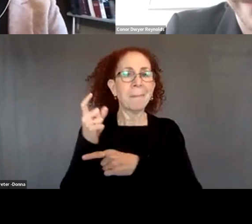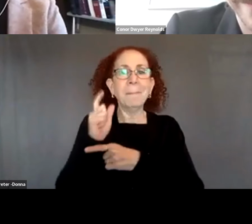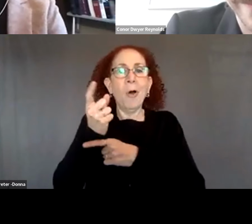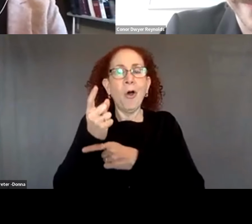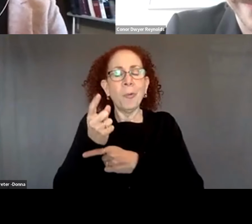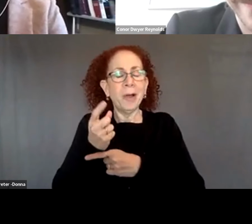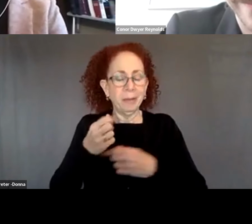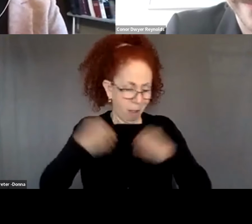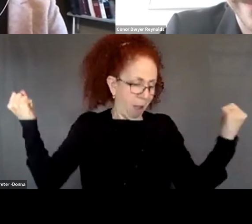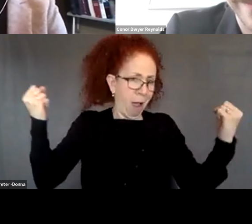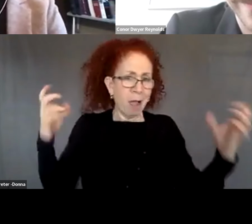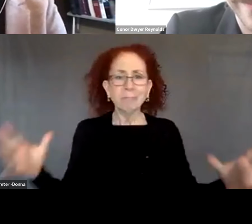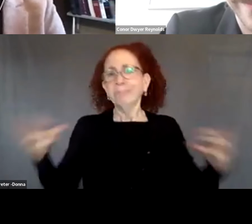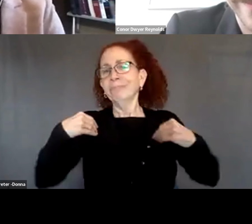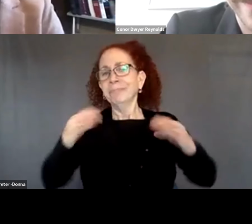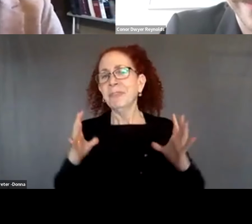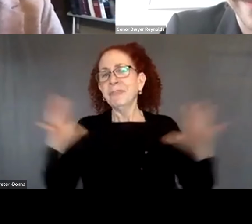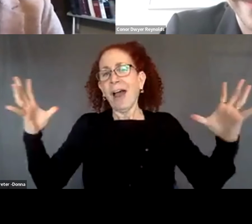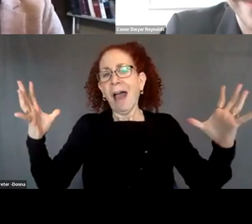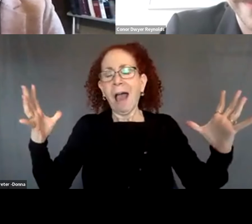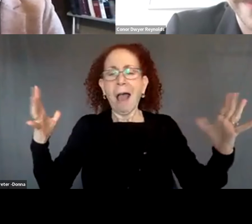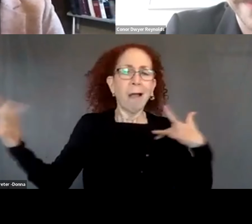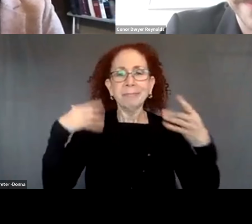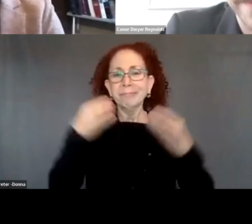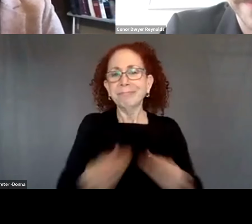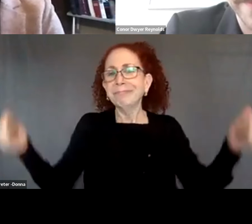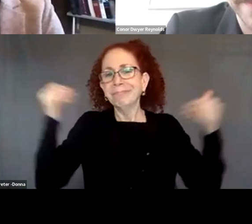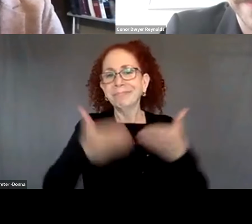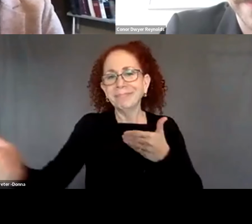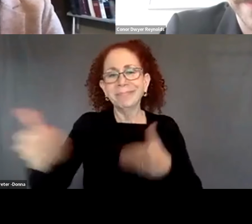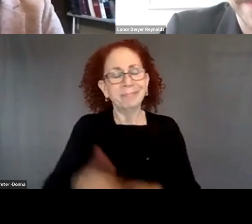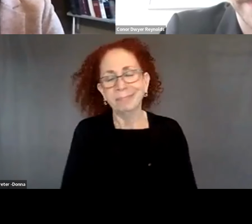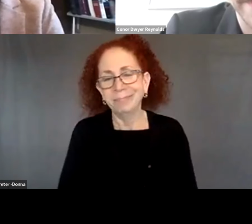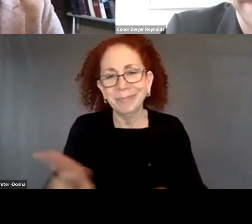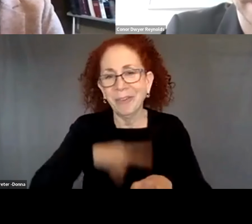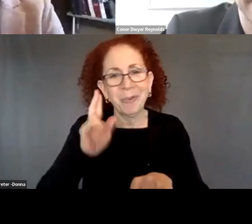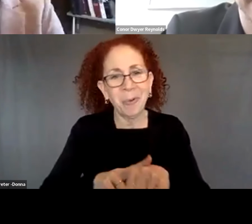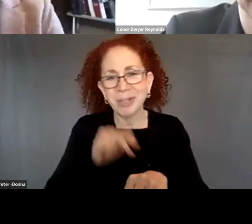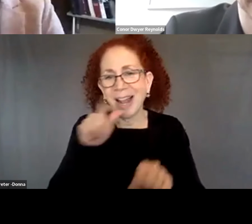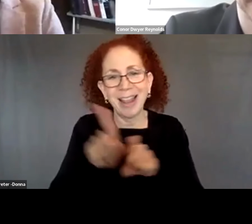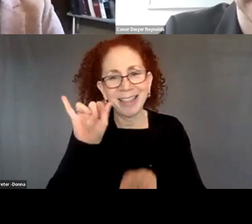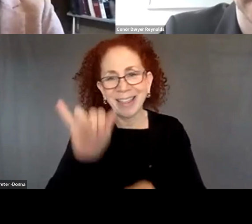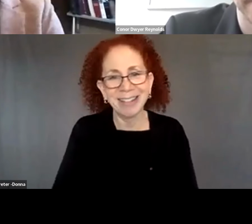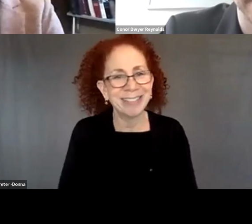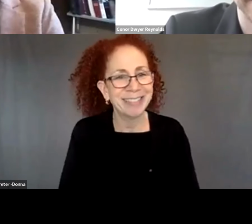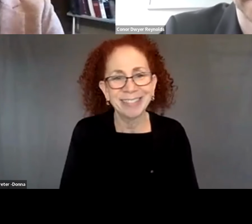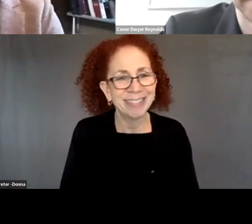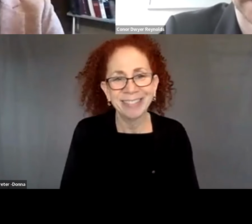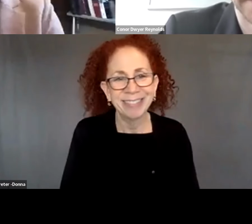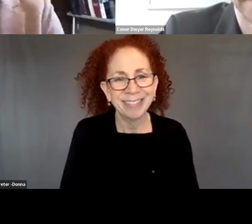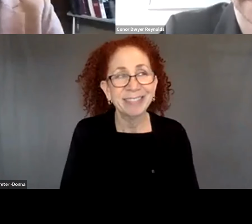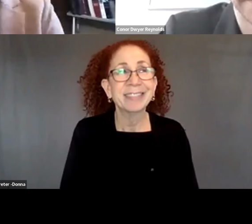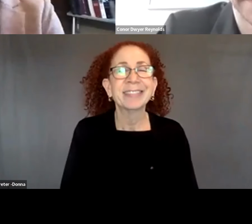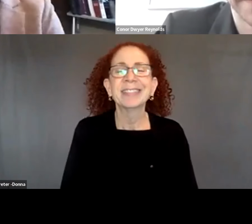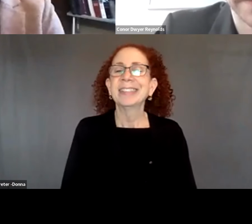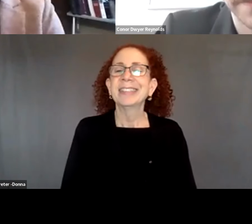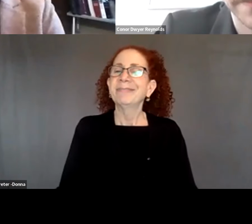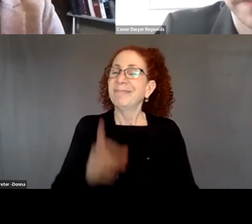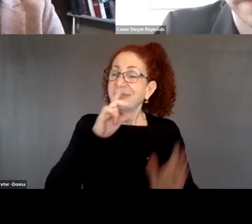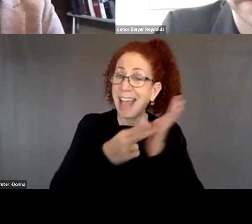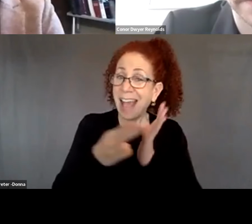I joyfully embraced my disability identity. But of course, it was not like that. Rather, it has been